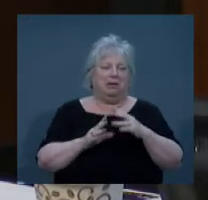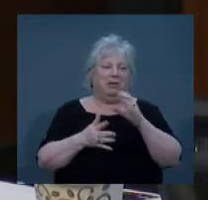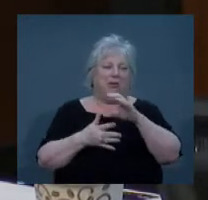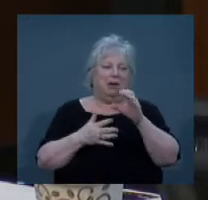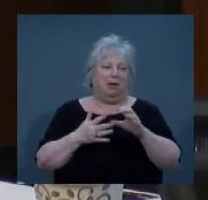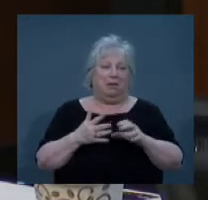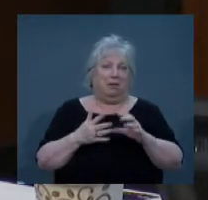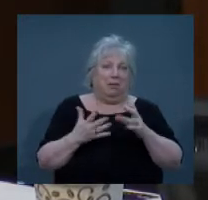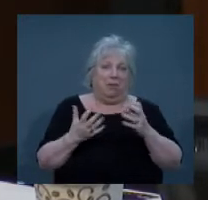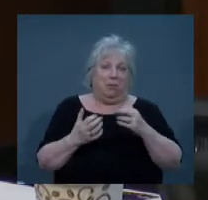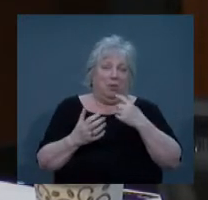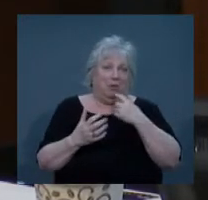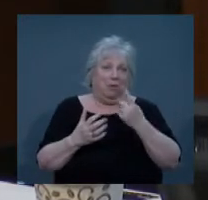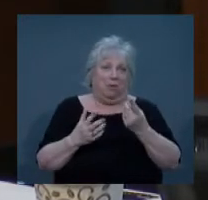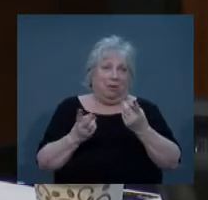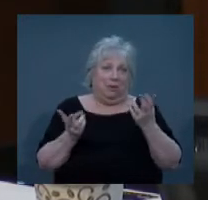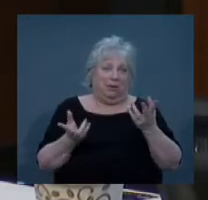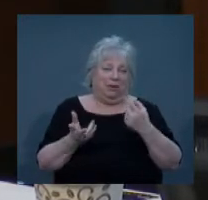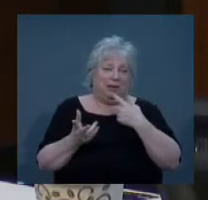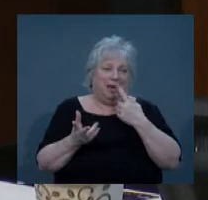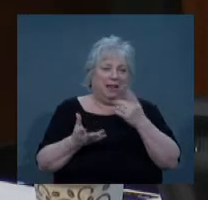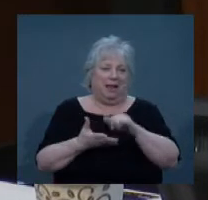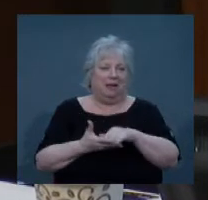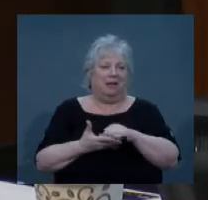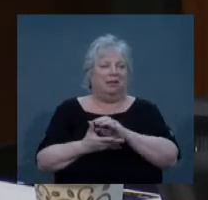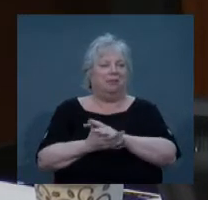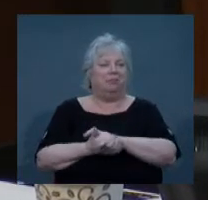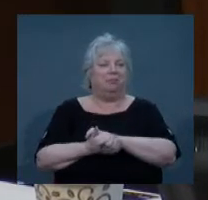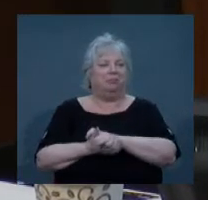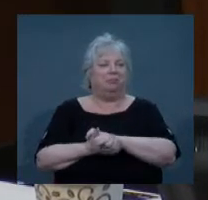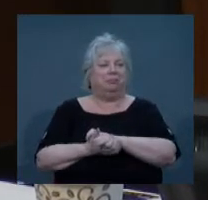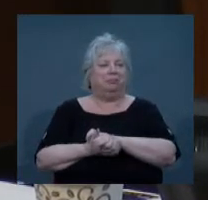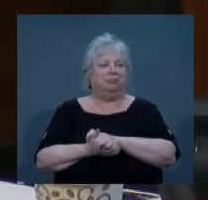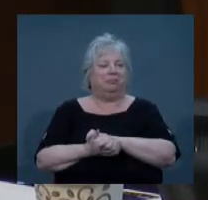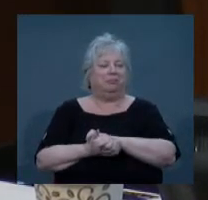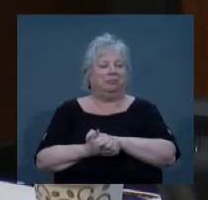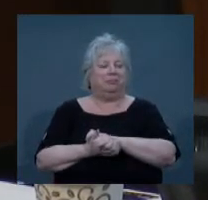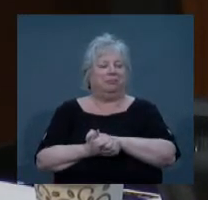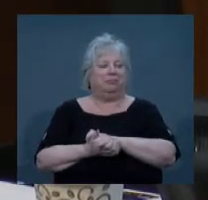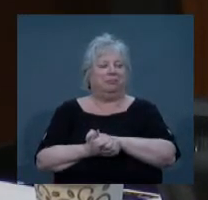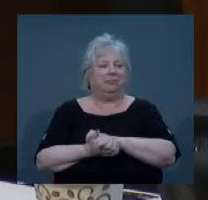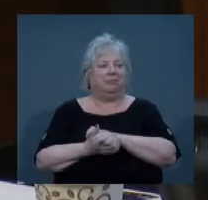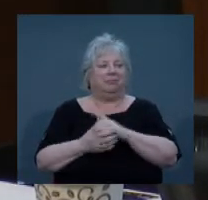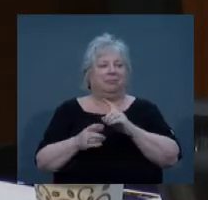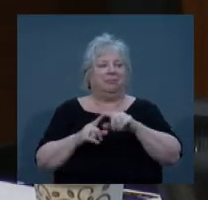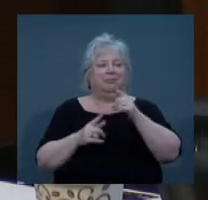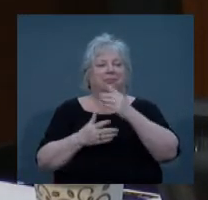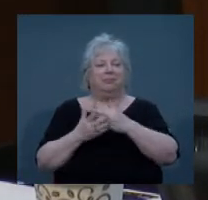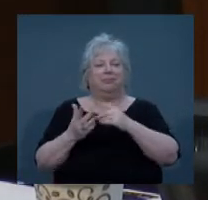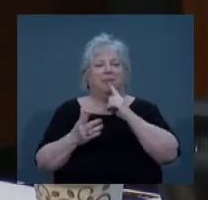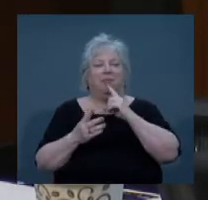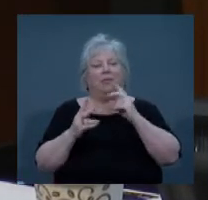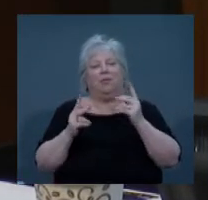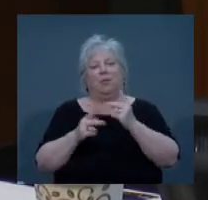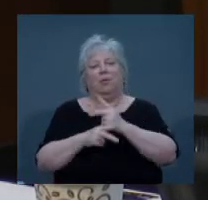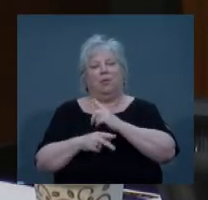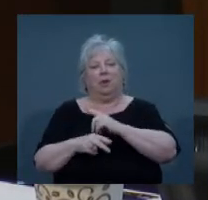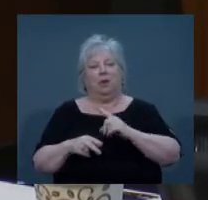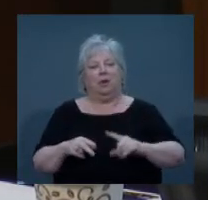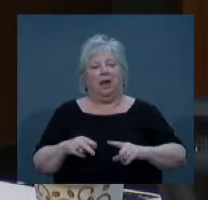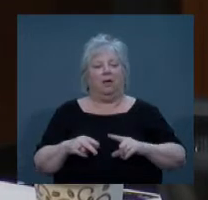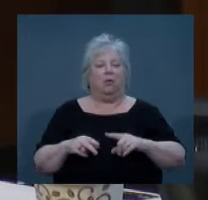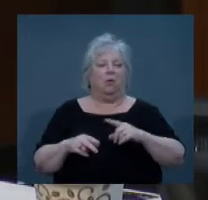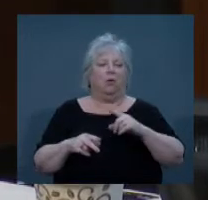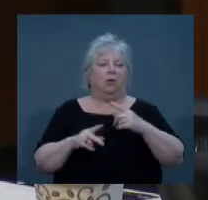criteria, if we want to call it criteria. That may be too complimentary, but some of the worst landlord-tenant,